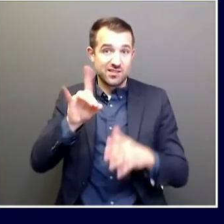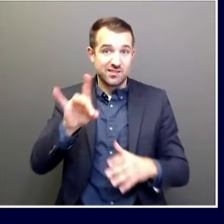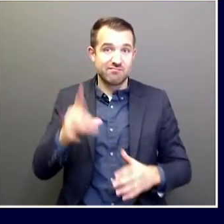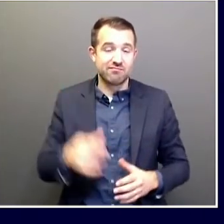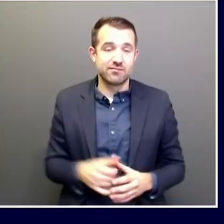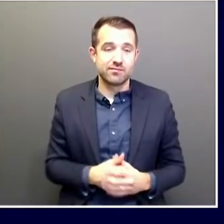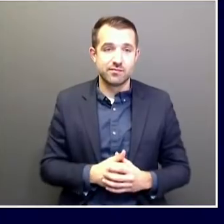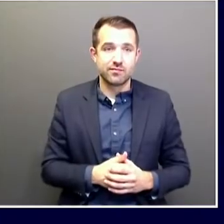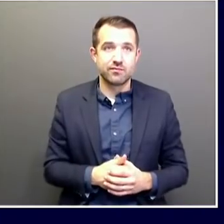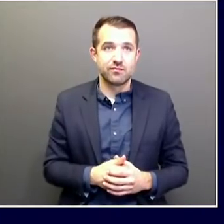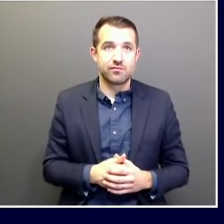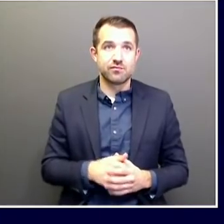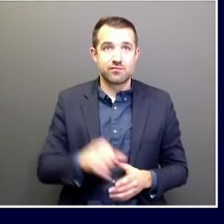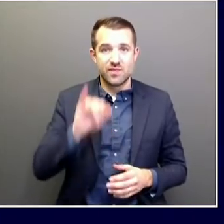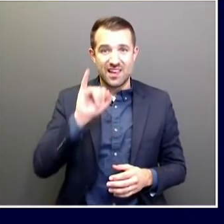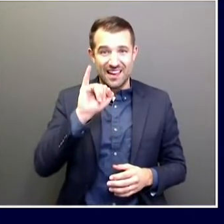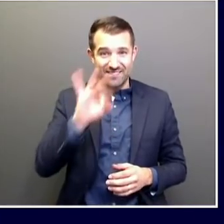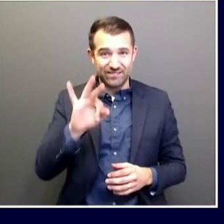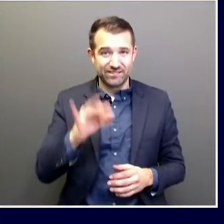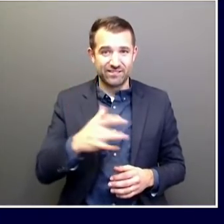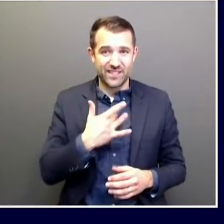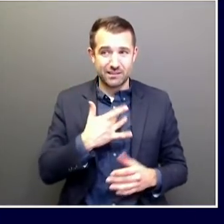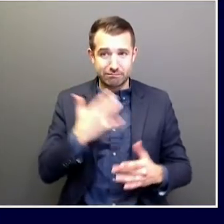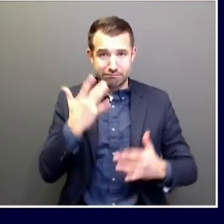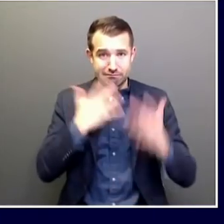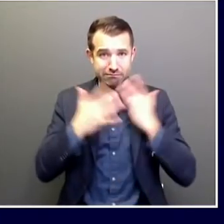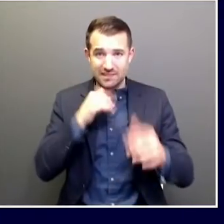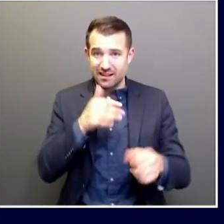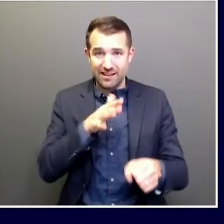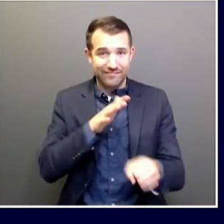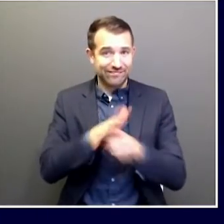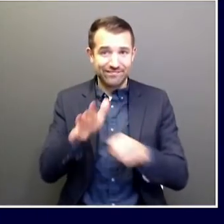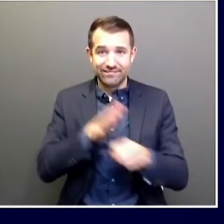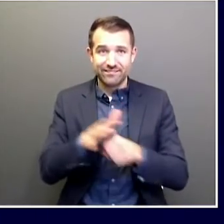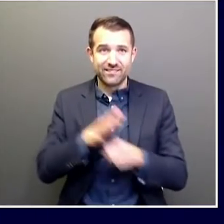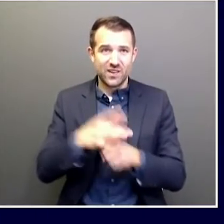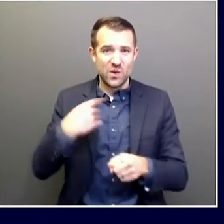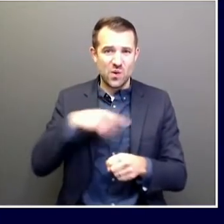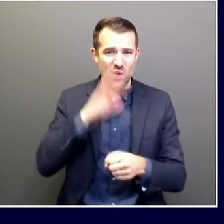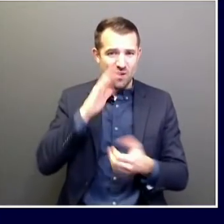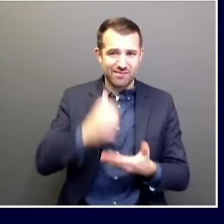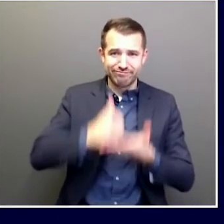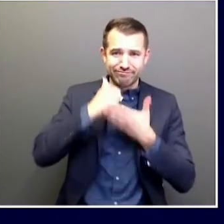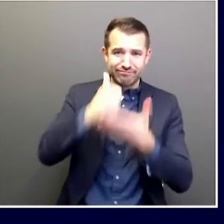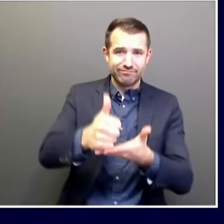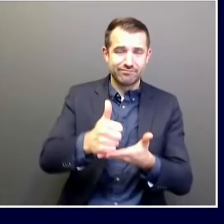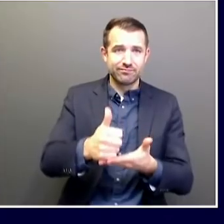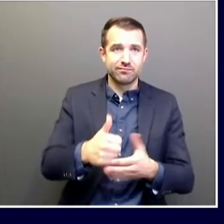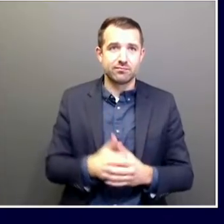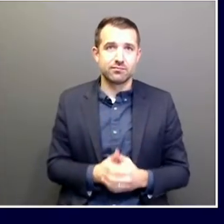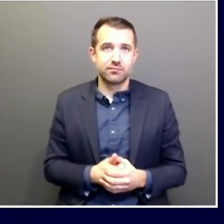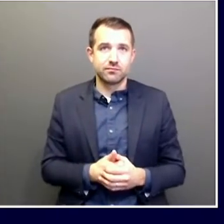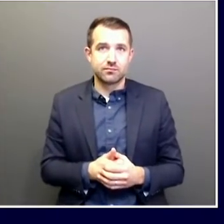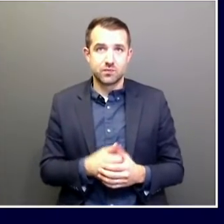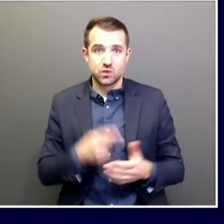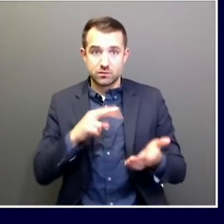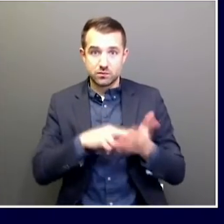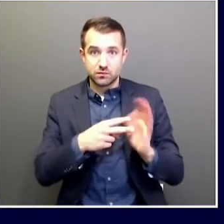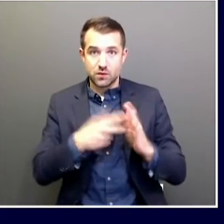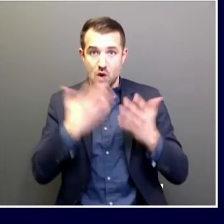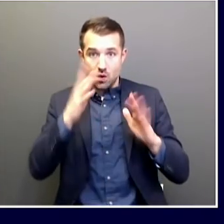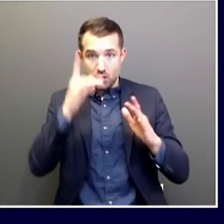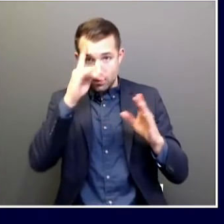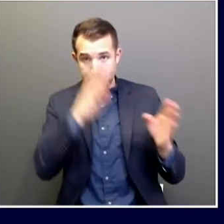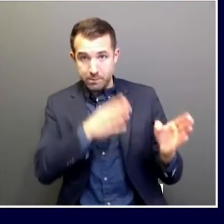there's not sufficient resources on the ground, we can help supplement. Okay, so that planning is underway, and I assume